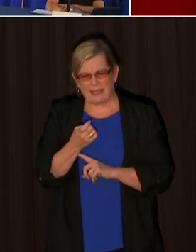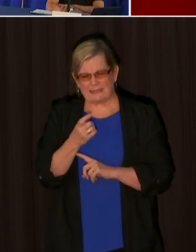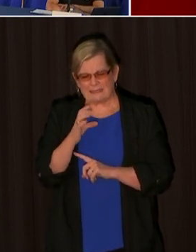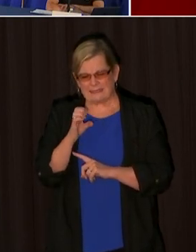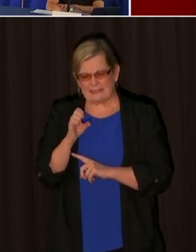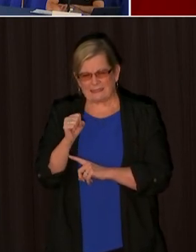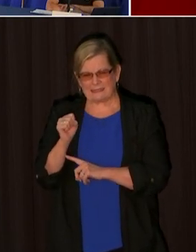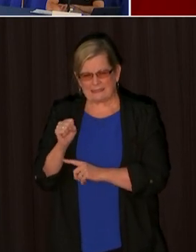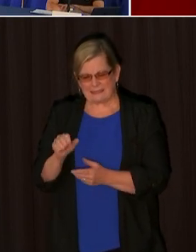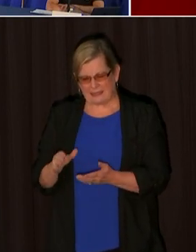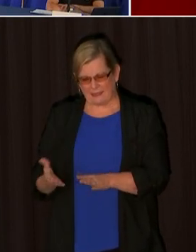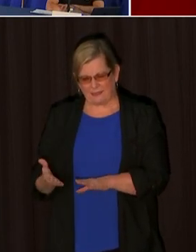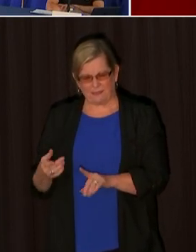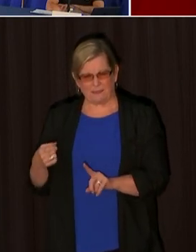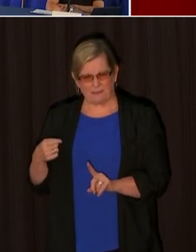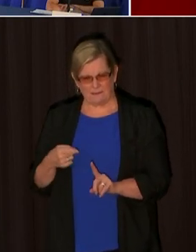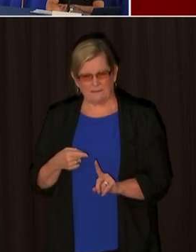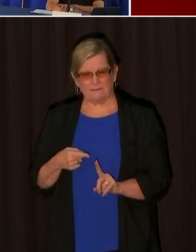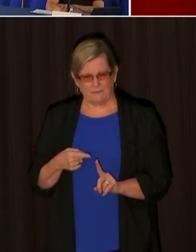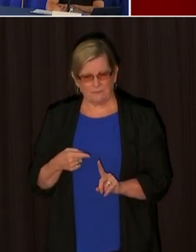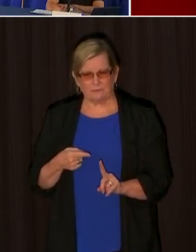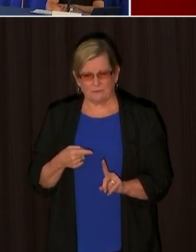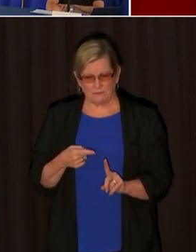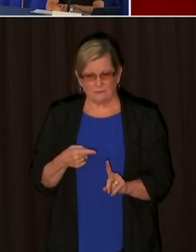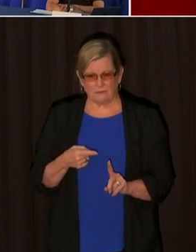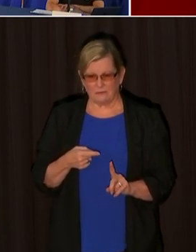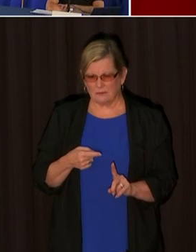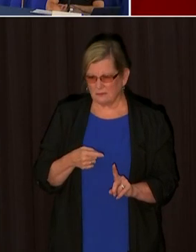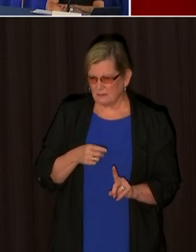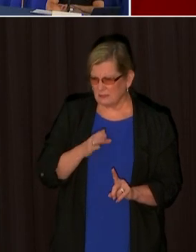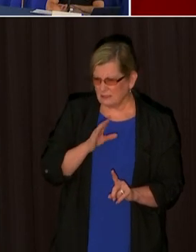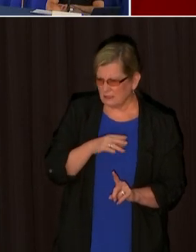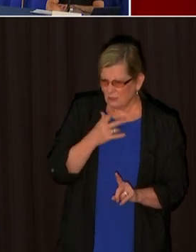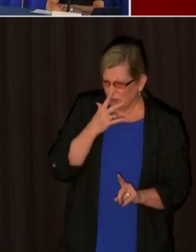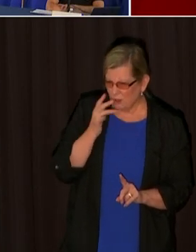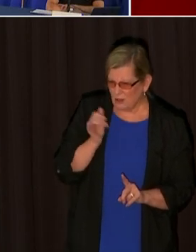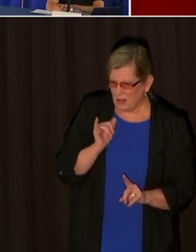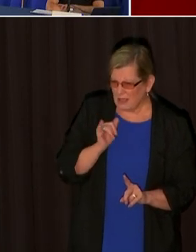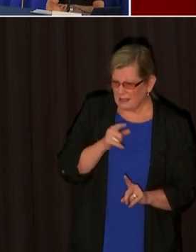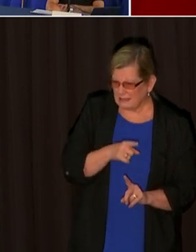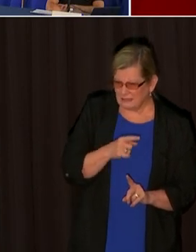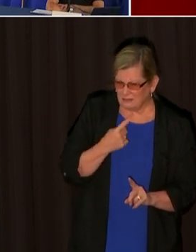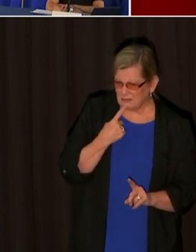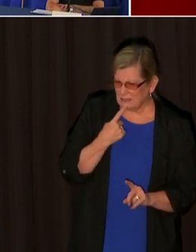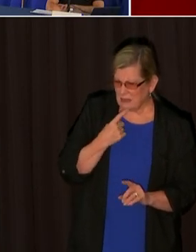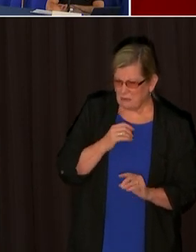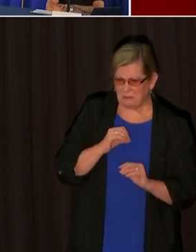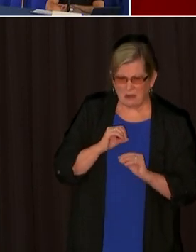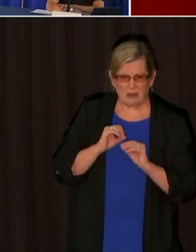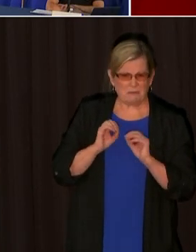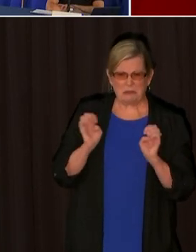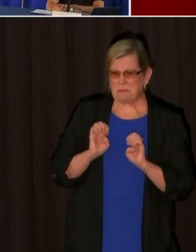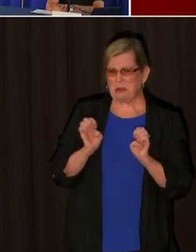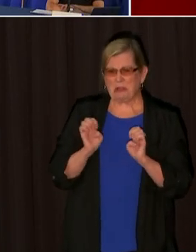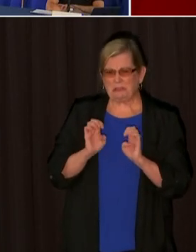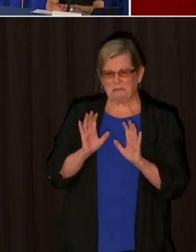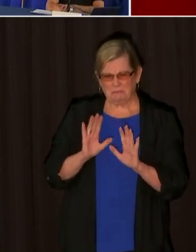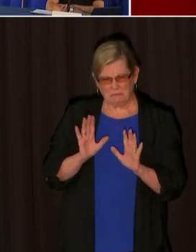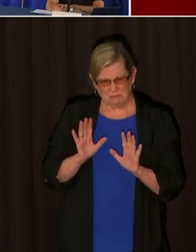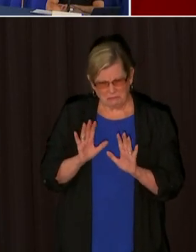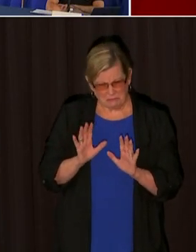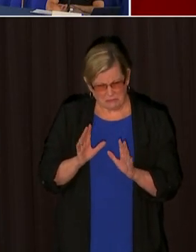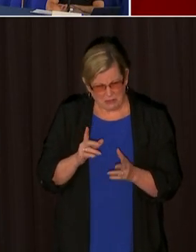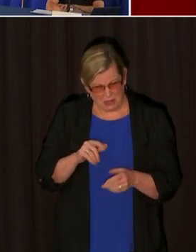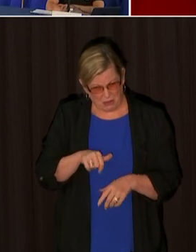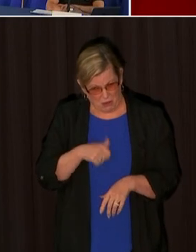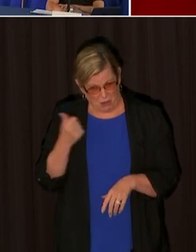I know you guys seems like you're sounding an alarm here on this. Do you know, Dr. Nesbitt or the other doctors, are other jurisdictions around